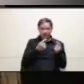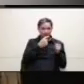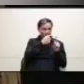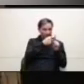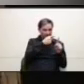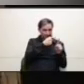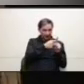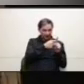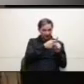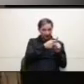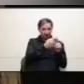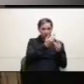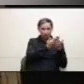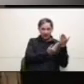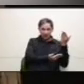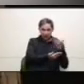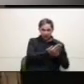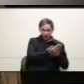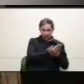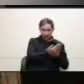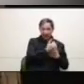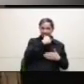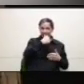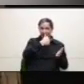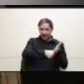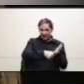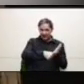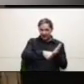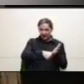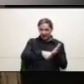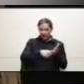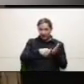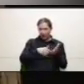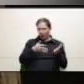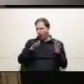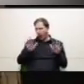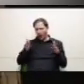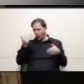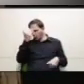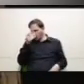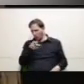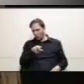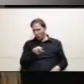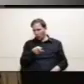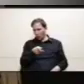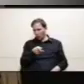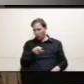results. Did you have a letter from him, or how did you know about that?